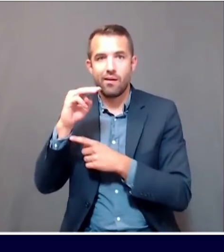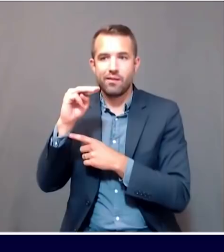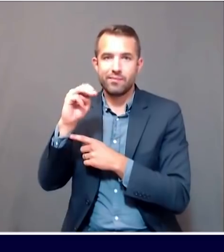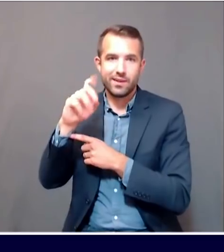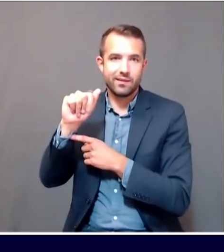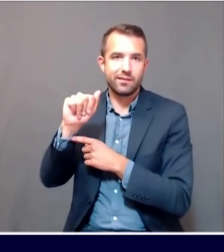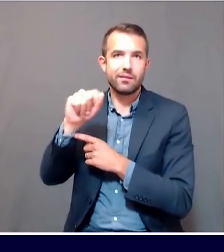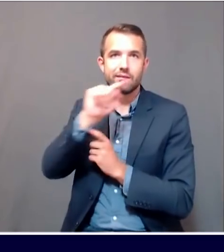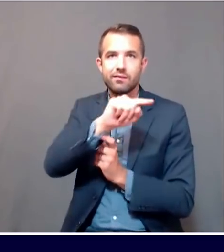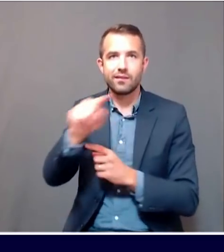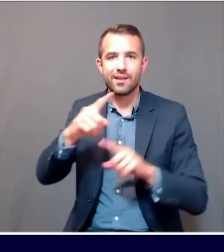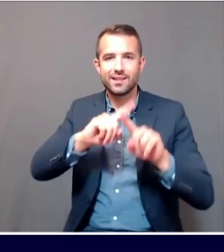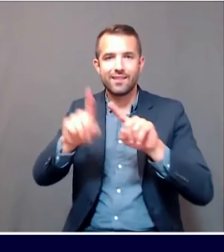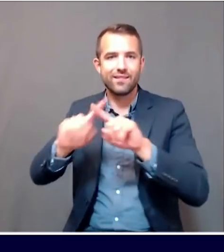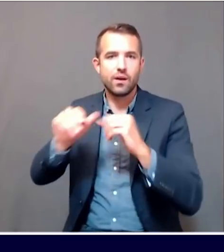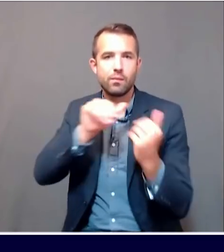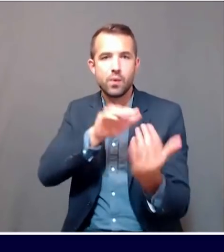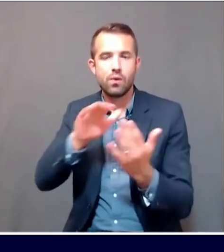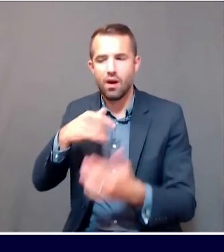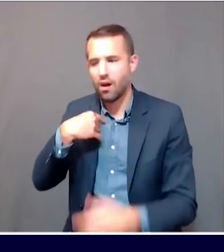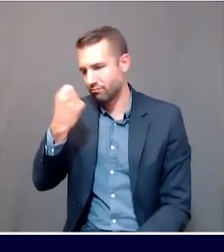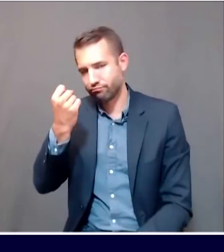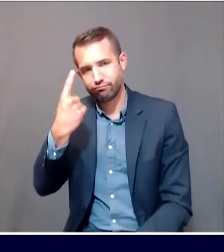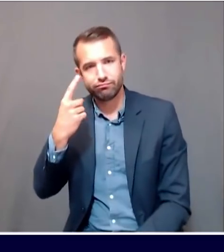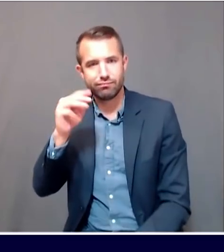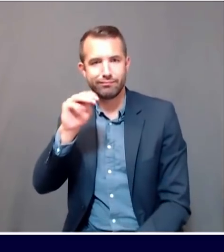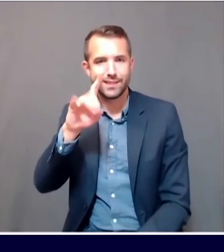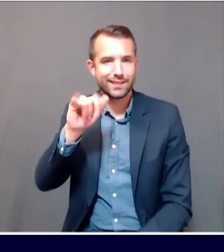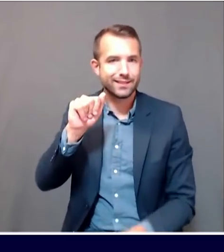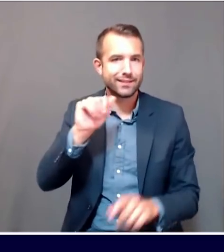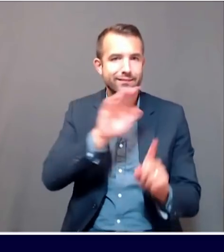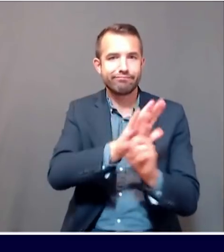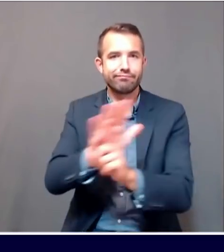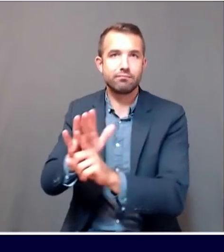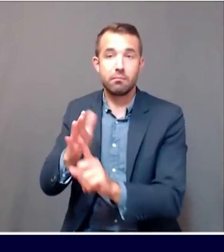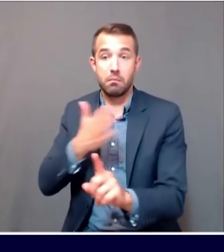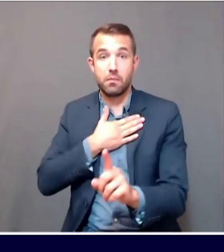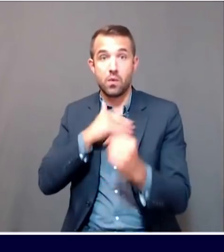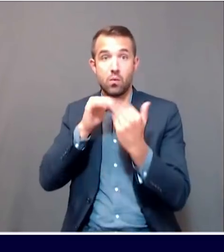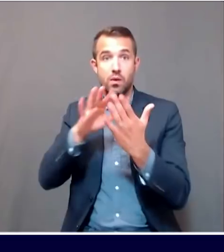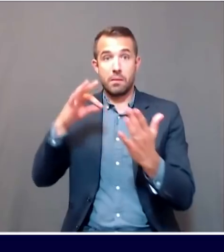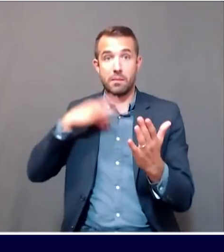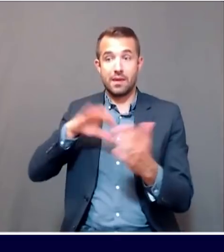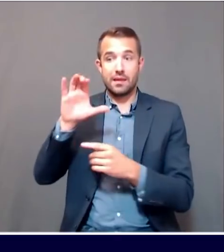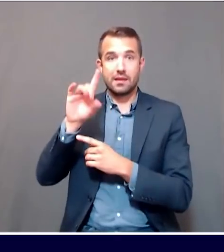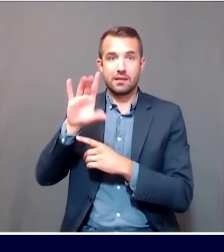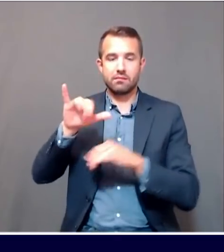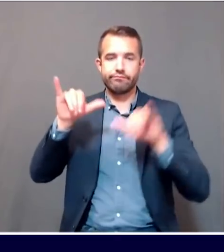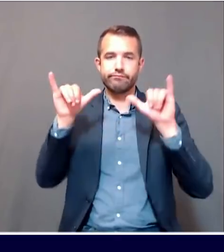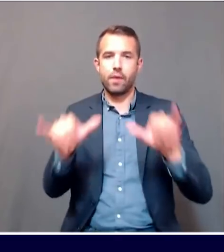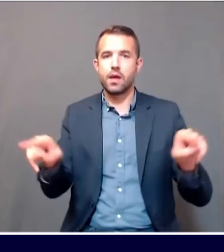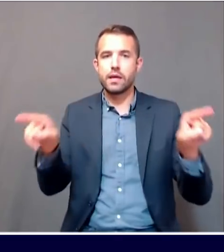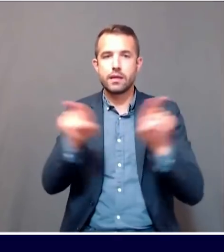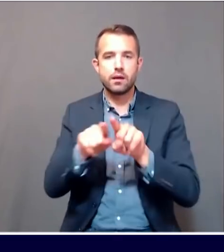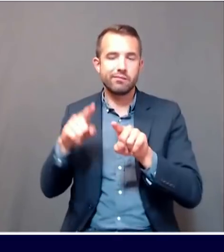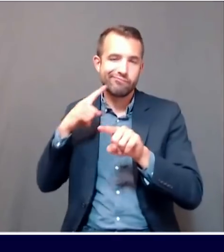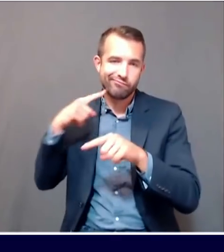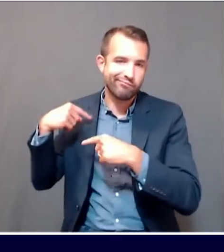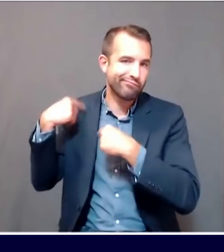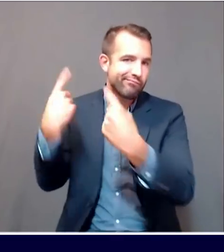I understand that, but I haven't changed the way, Maine CDC hasn't changed the way that we approach these.